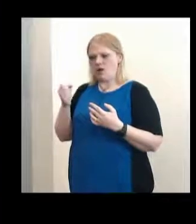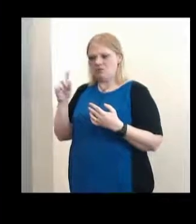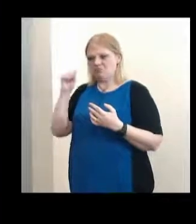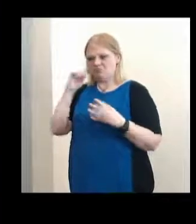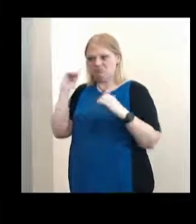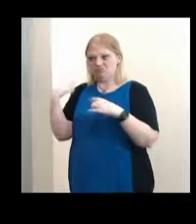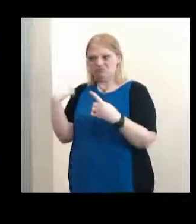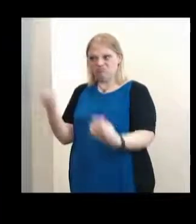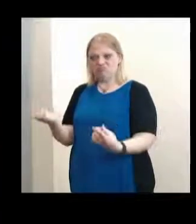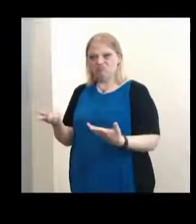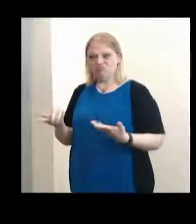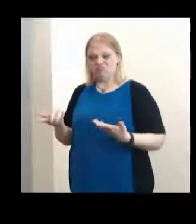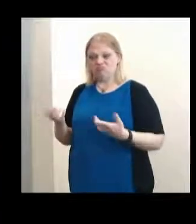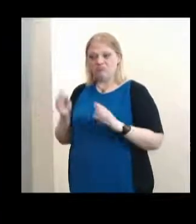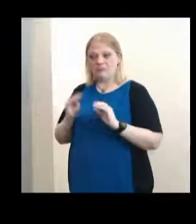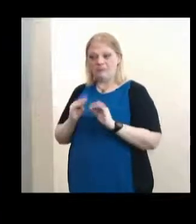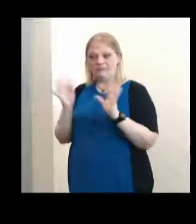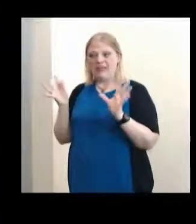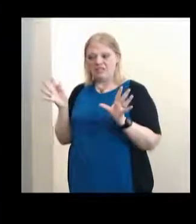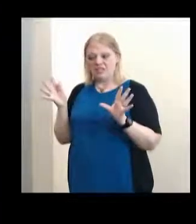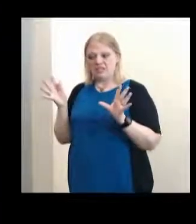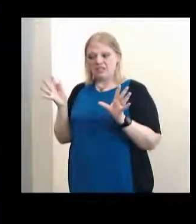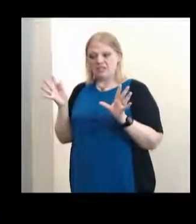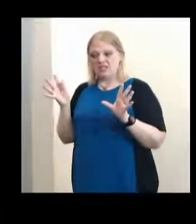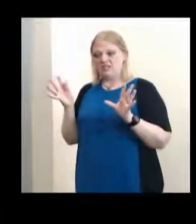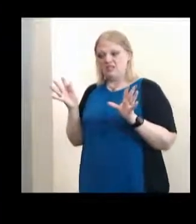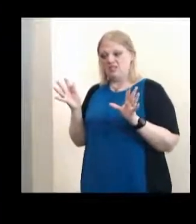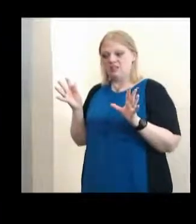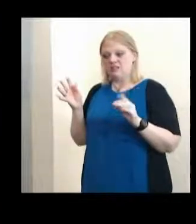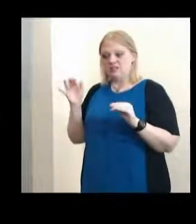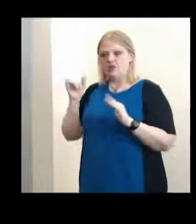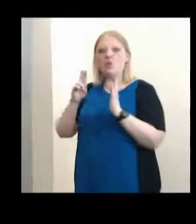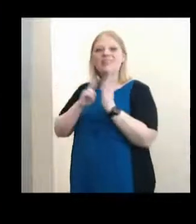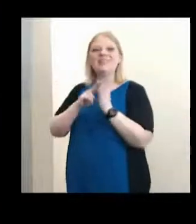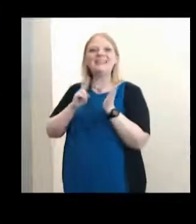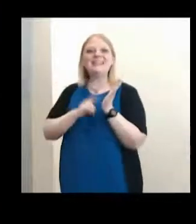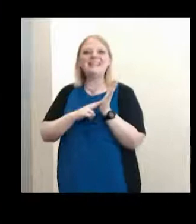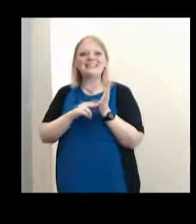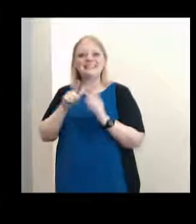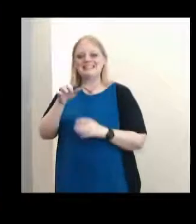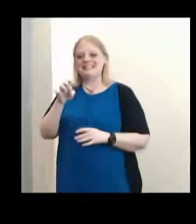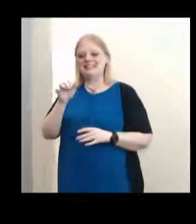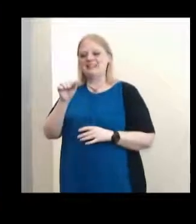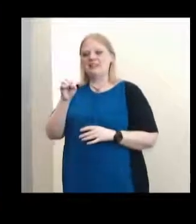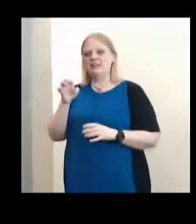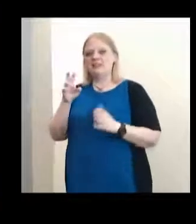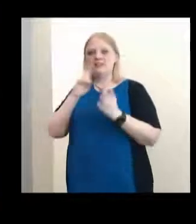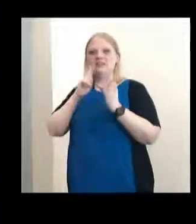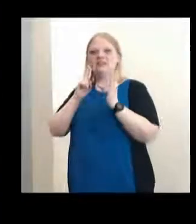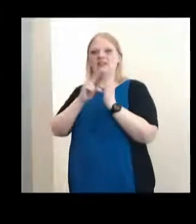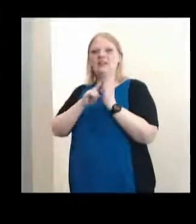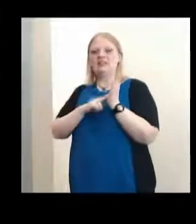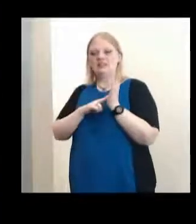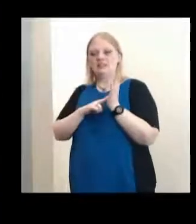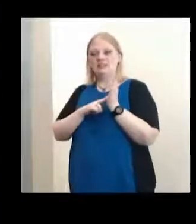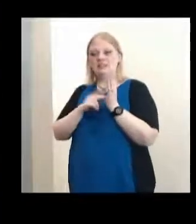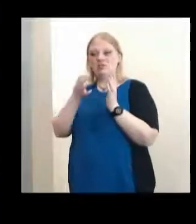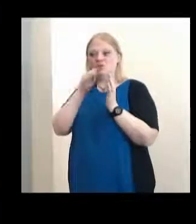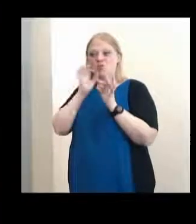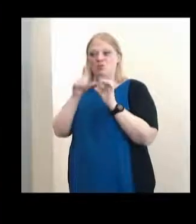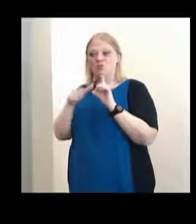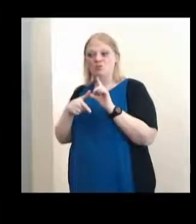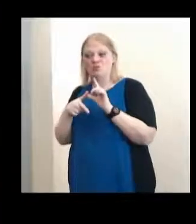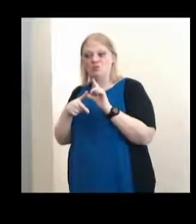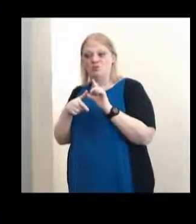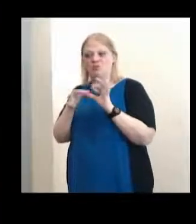some time, but obviously that lease is coming up upon expiration. And this is just tangentially